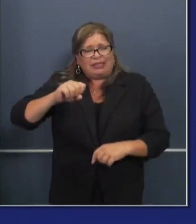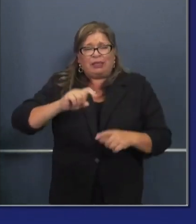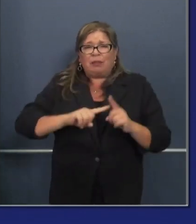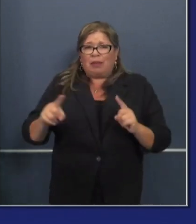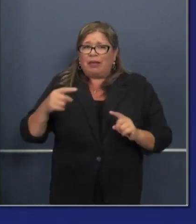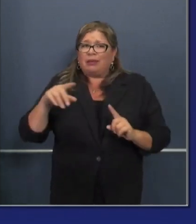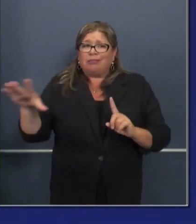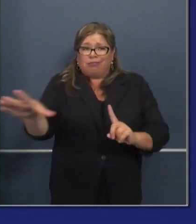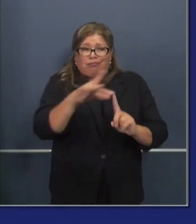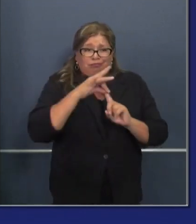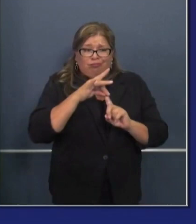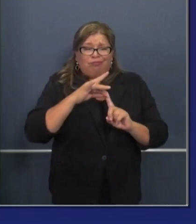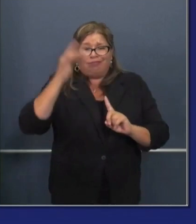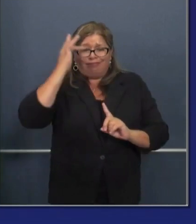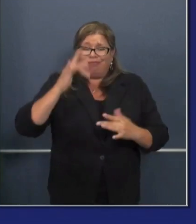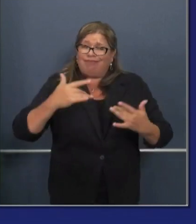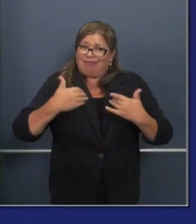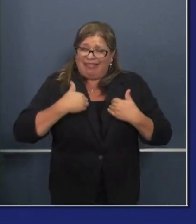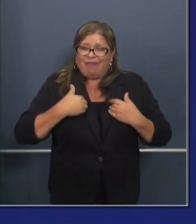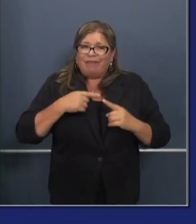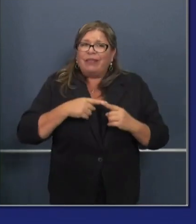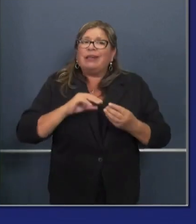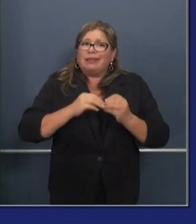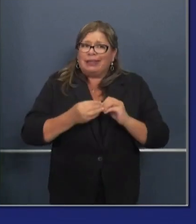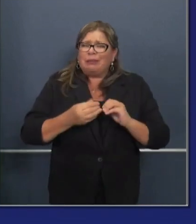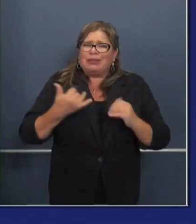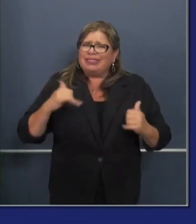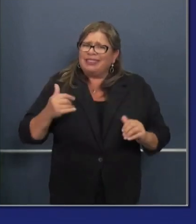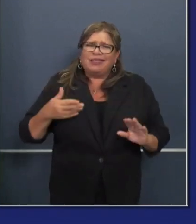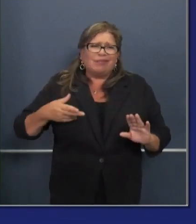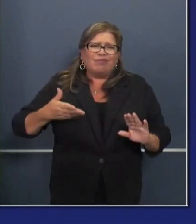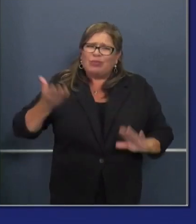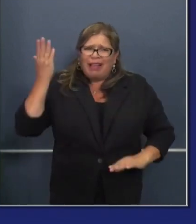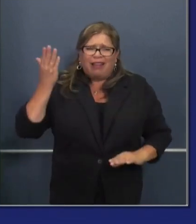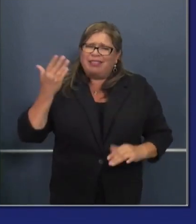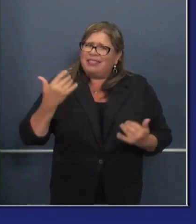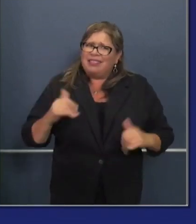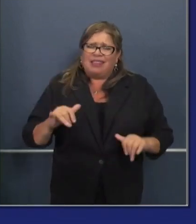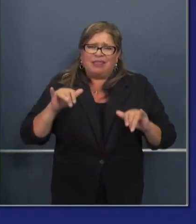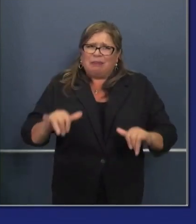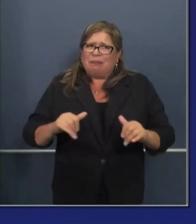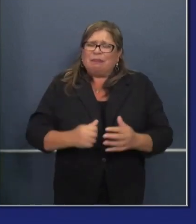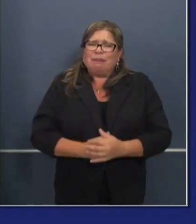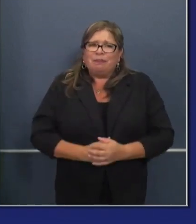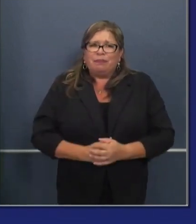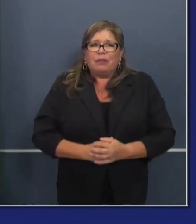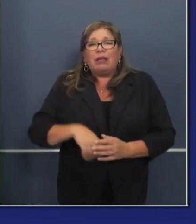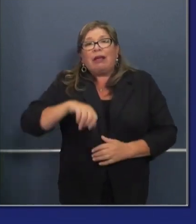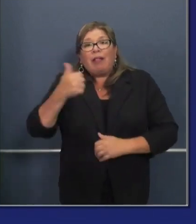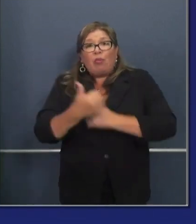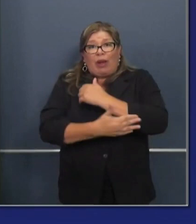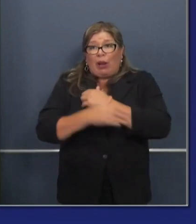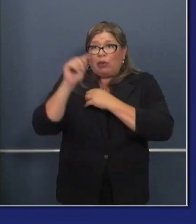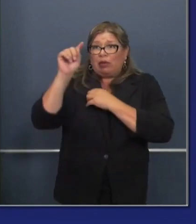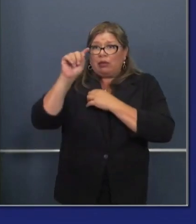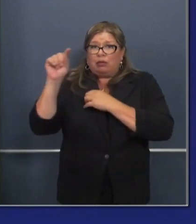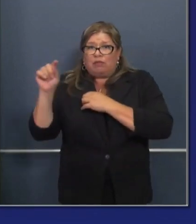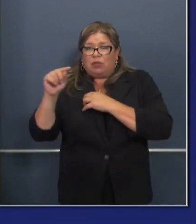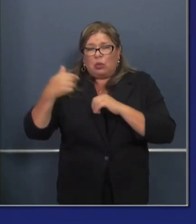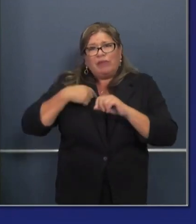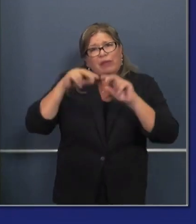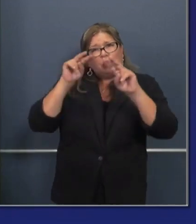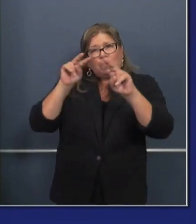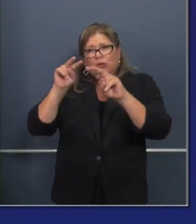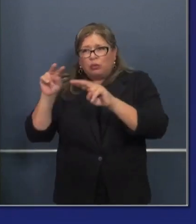watch closely because of the dense population in Los Angeles County. A number of the other counties we've been following very